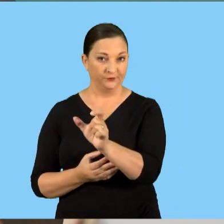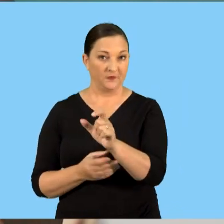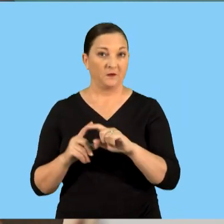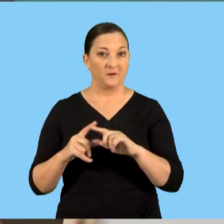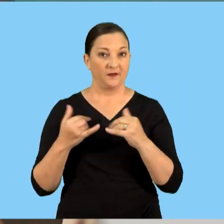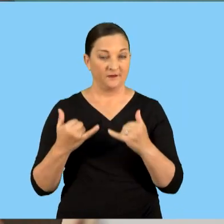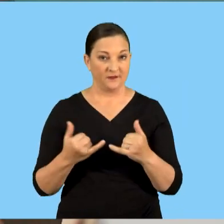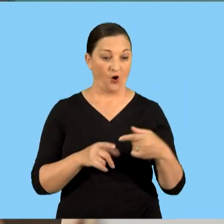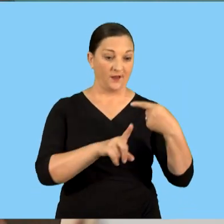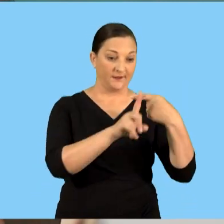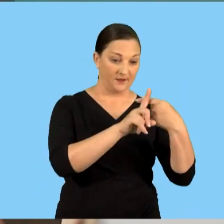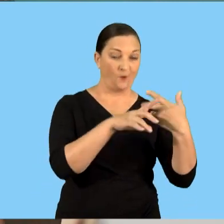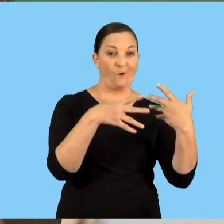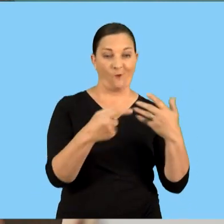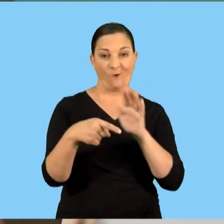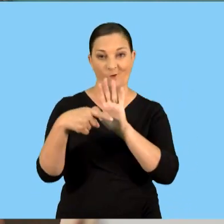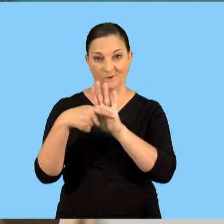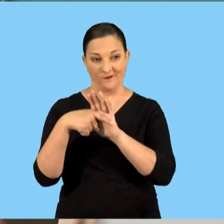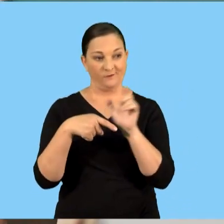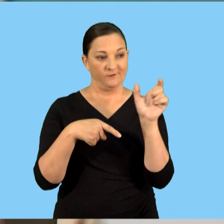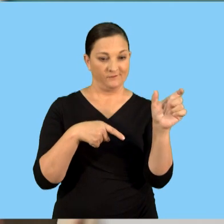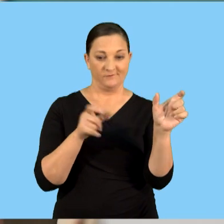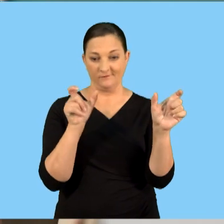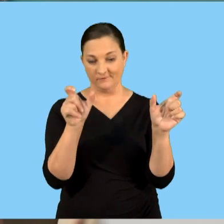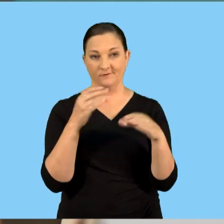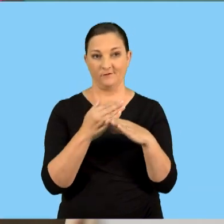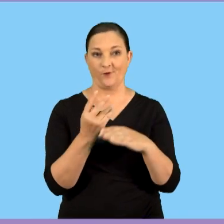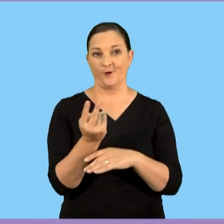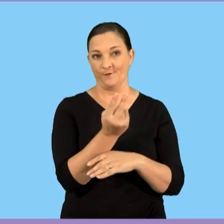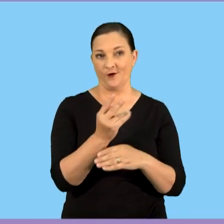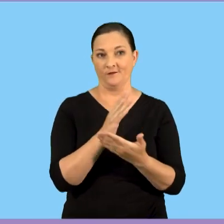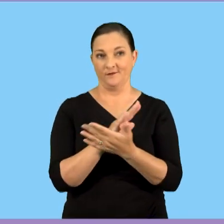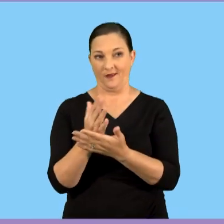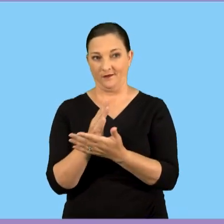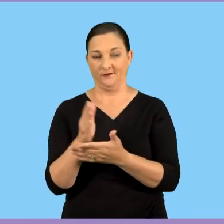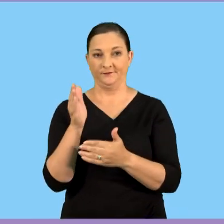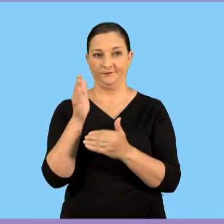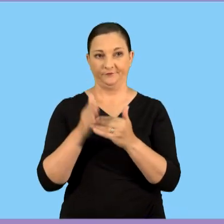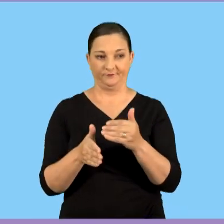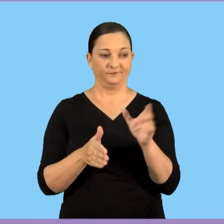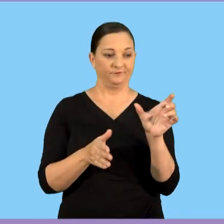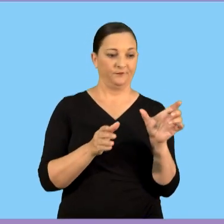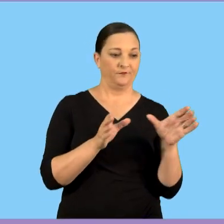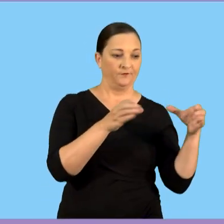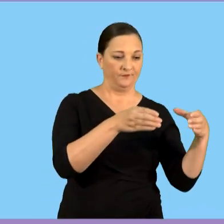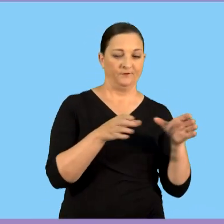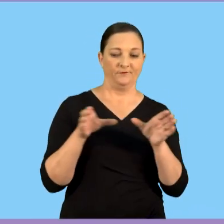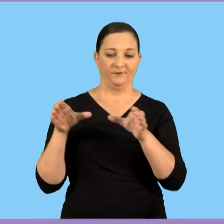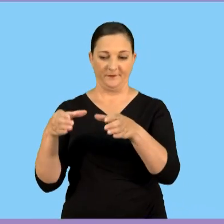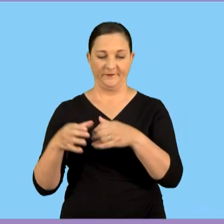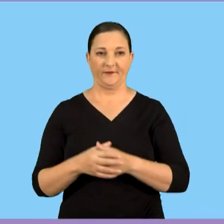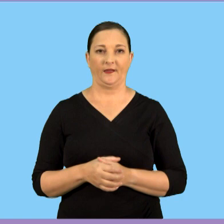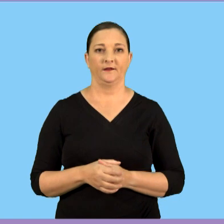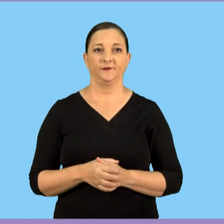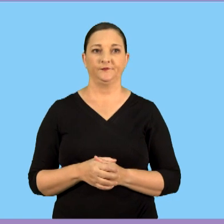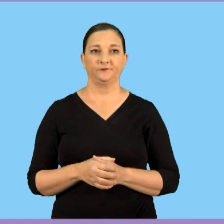operations work on either side of the addition or subtraction. So there's the addition there. That means we are going to work